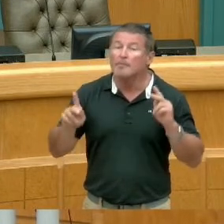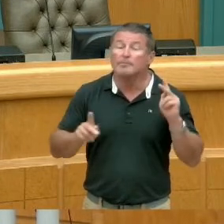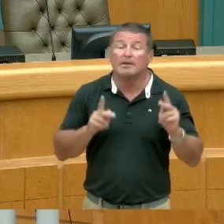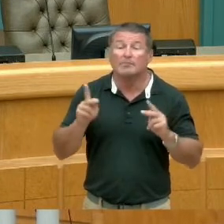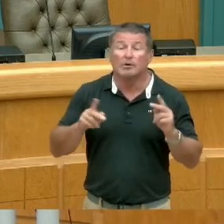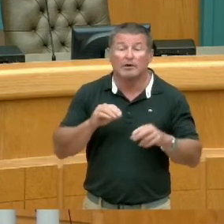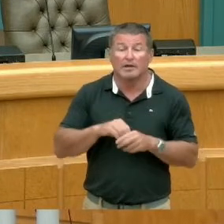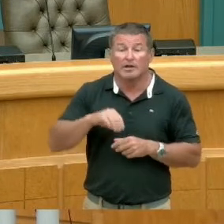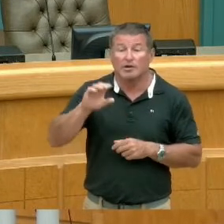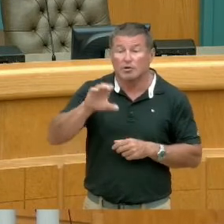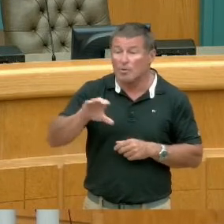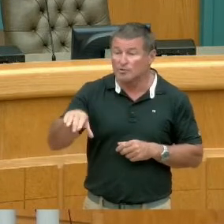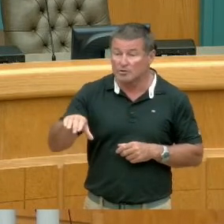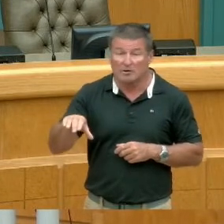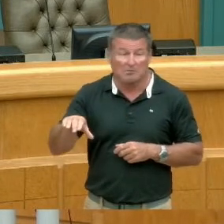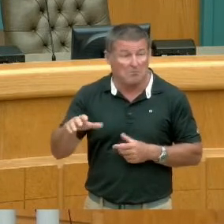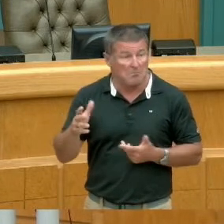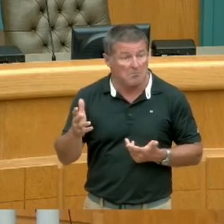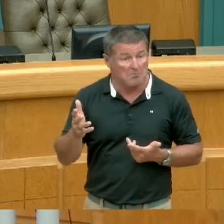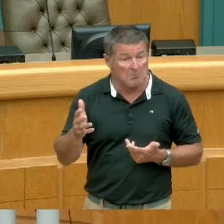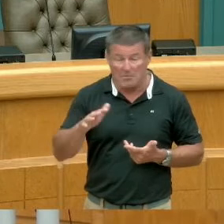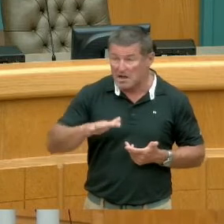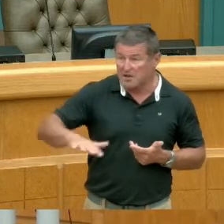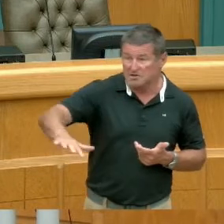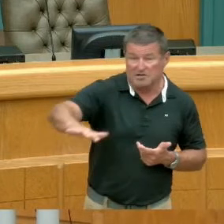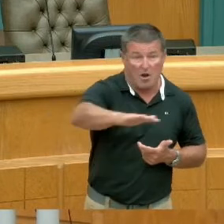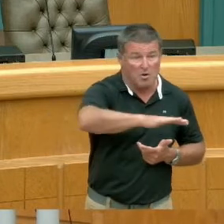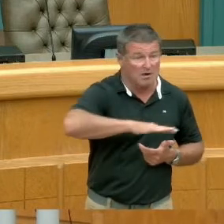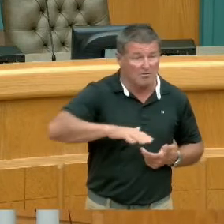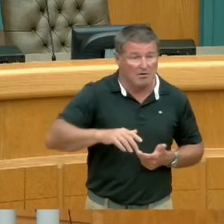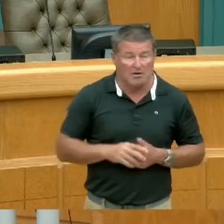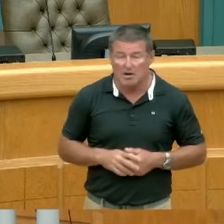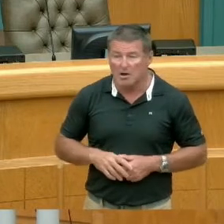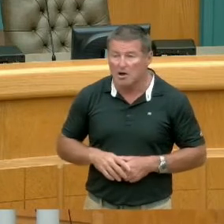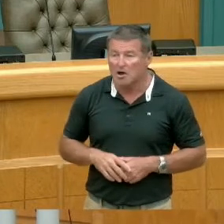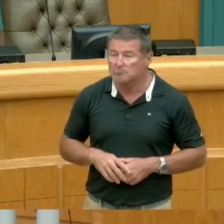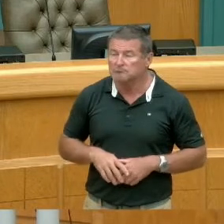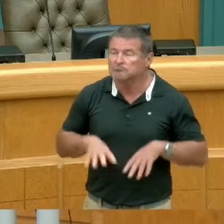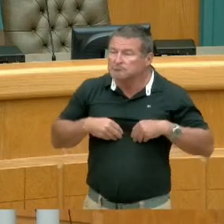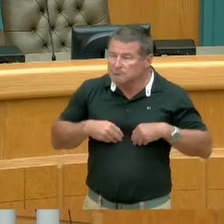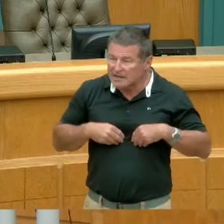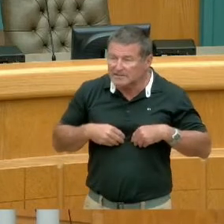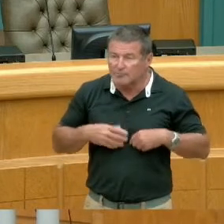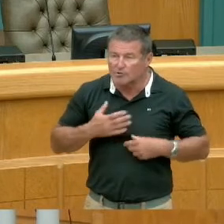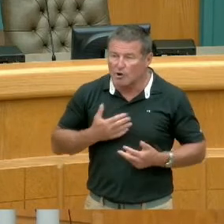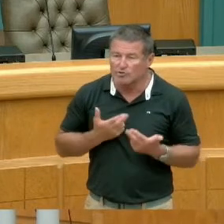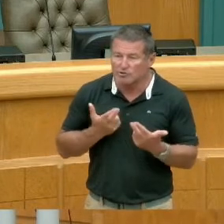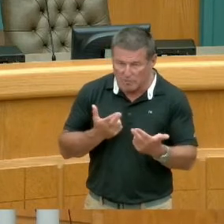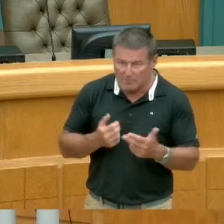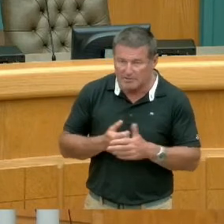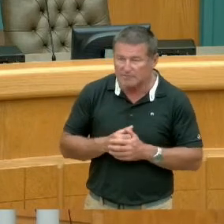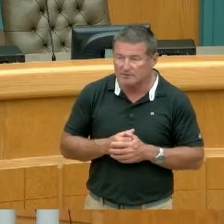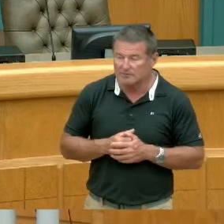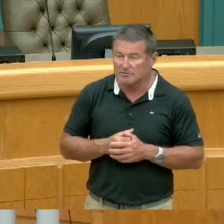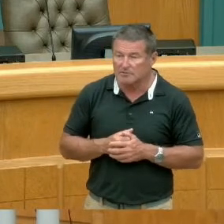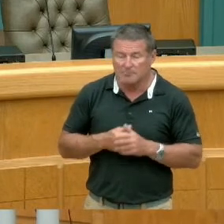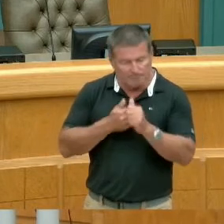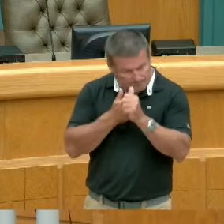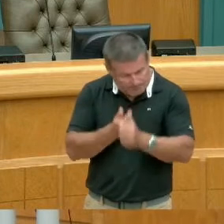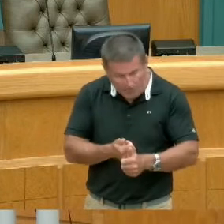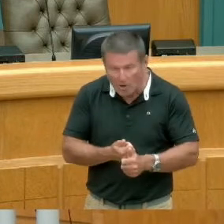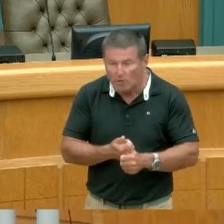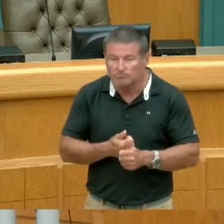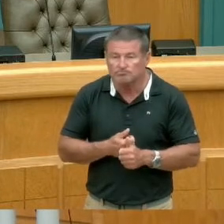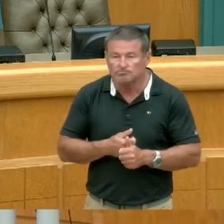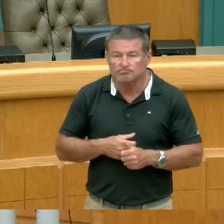our area that really, I think, for the most part, has bought into the suggestions that we've made, and we want to